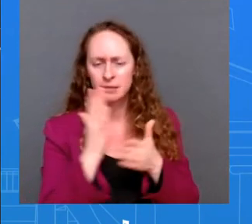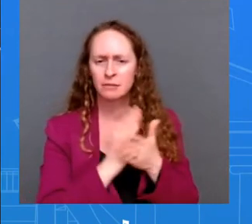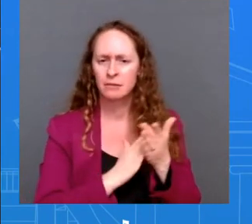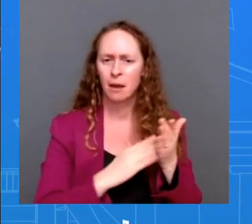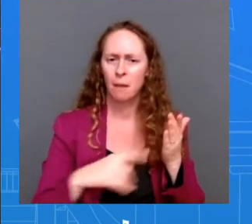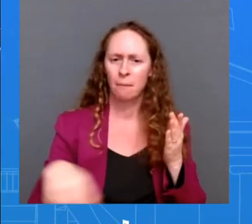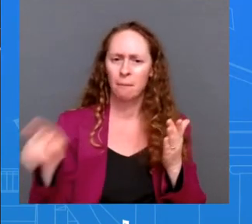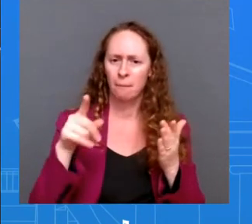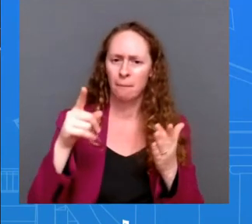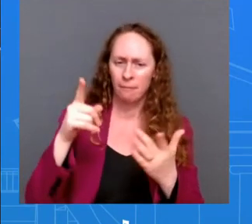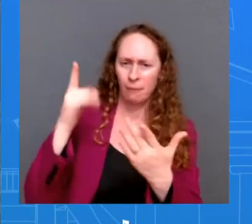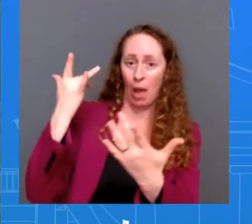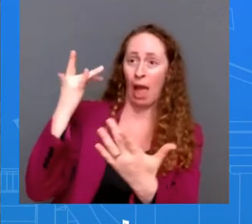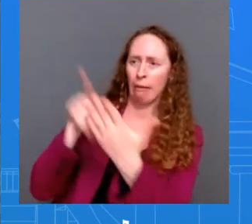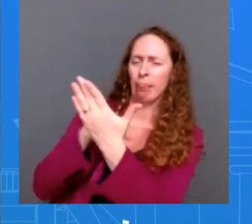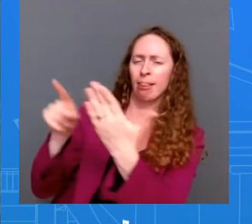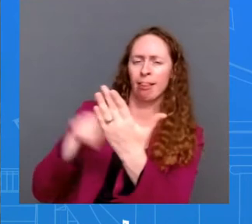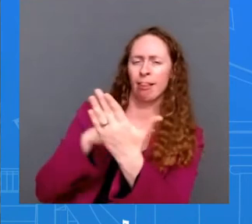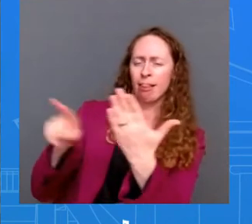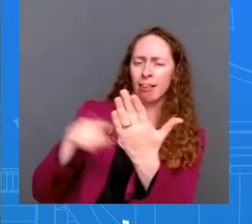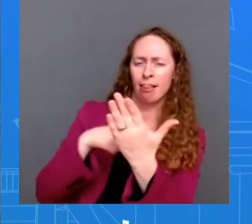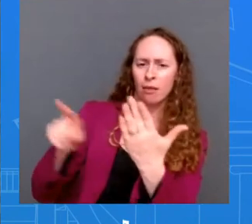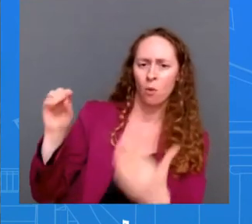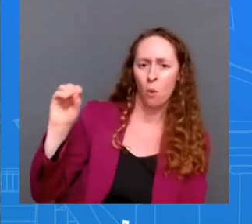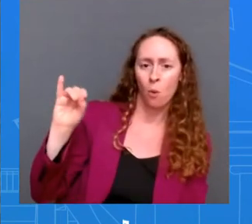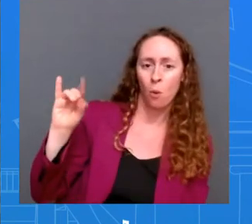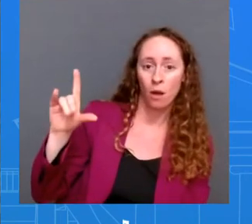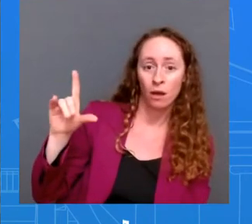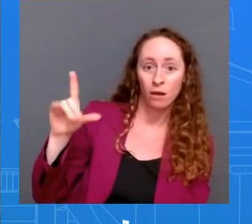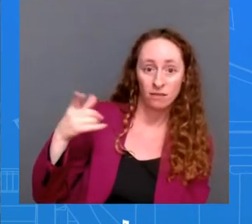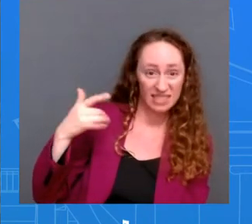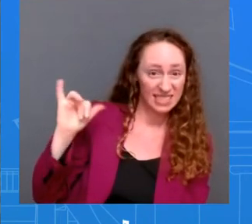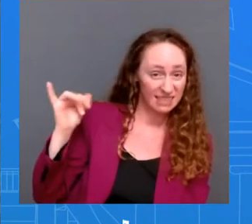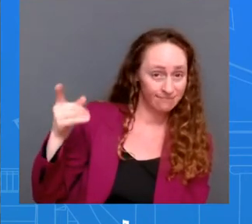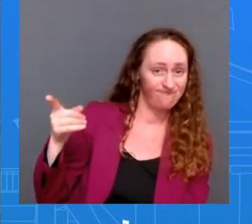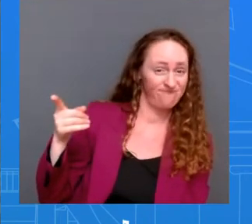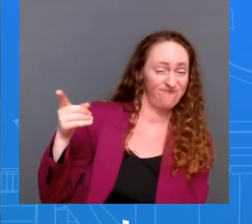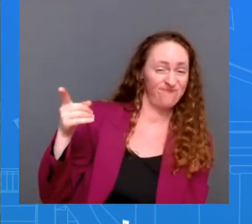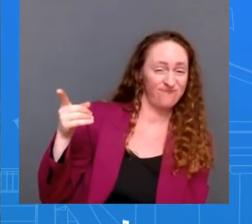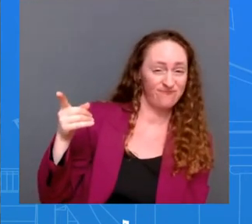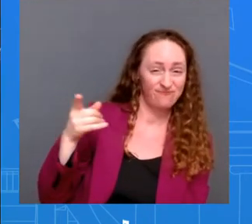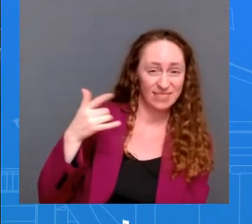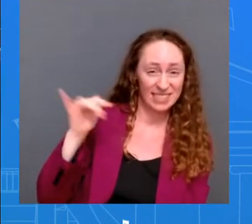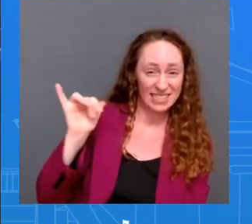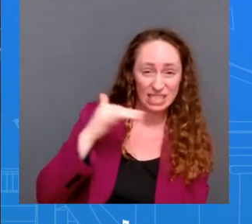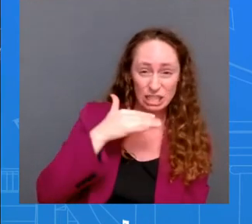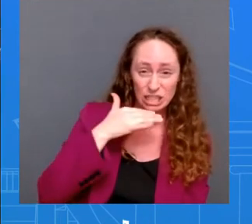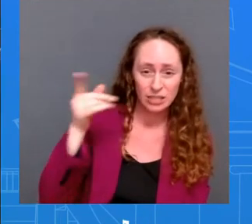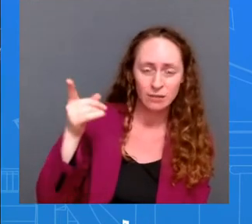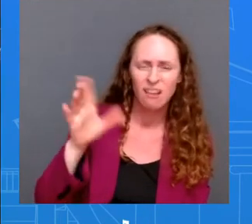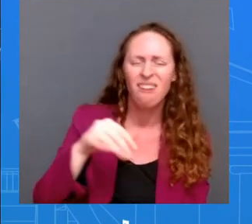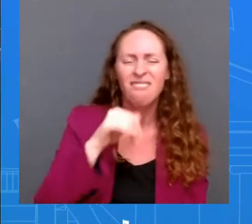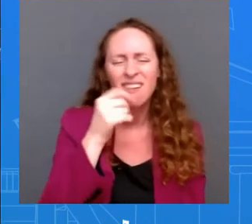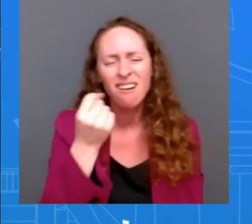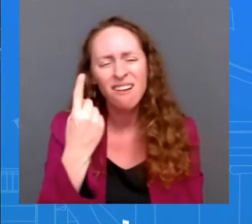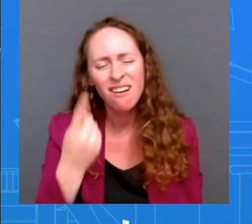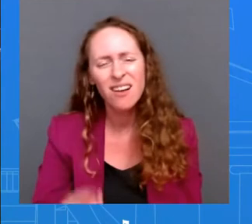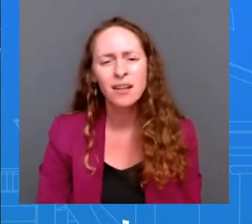big issue for the Biden administration? So can you say that one more time? Sure. We've seen big oil